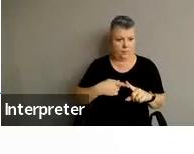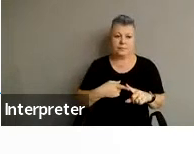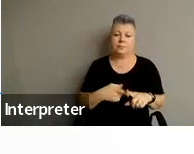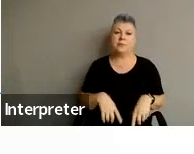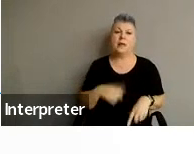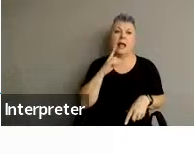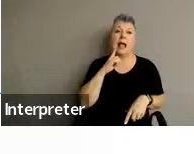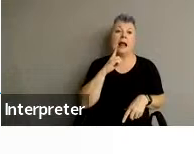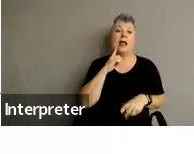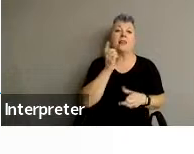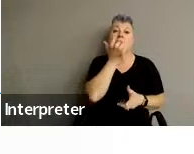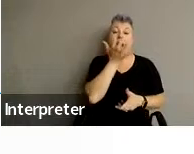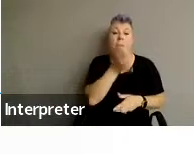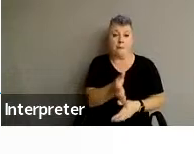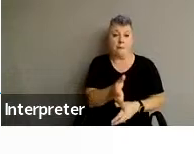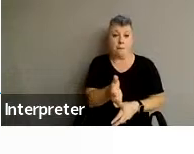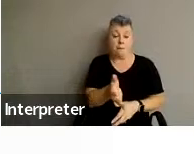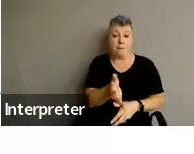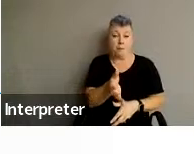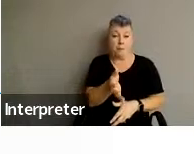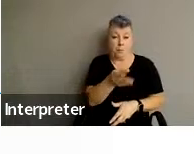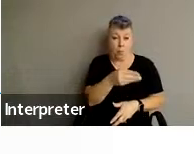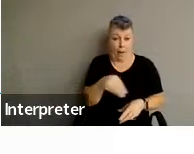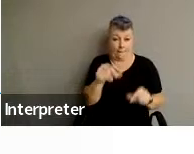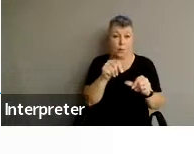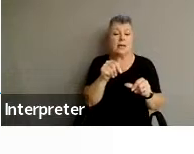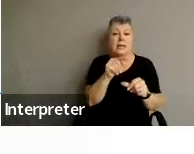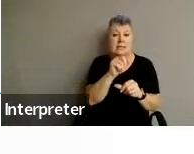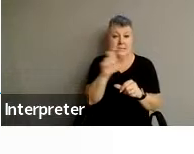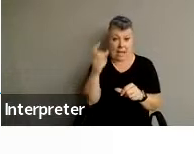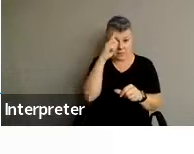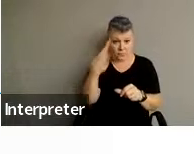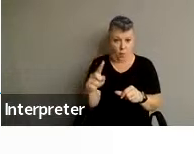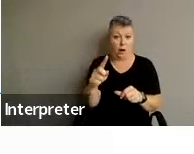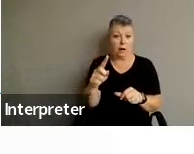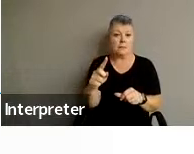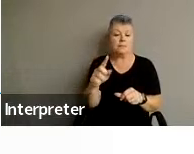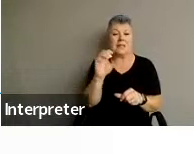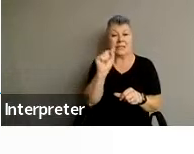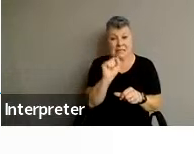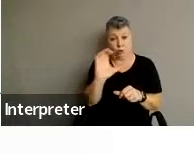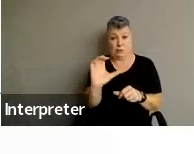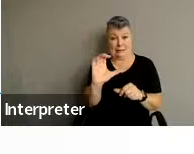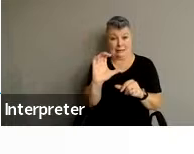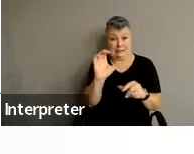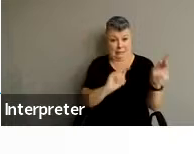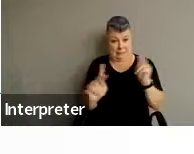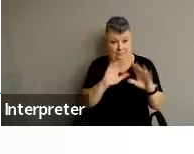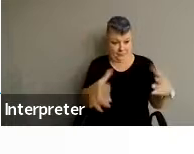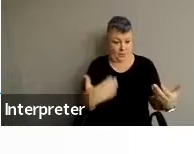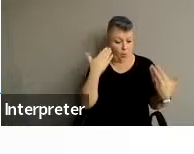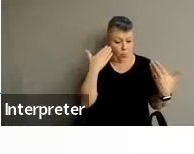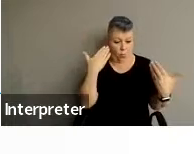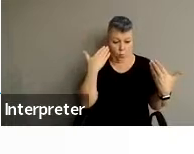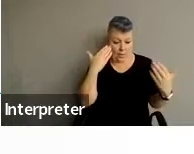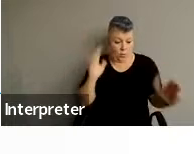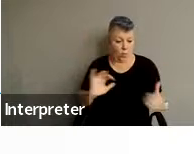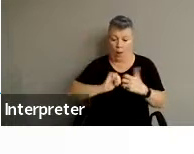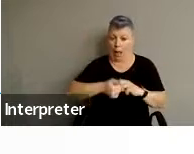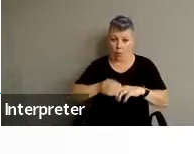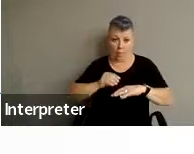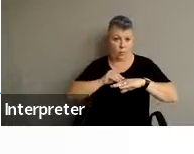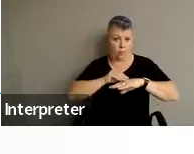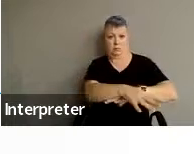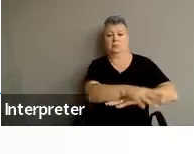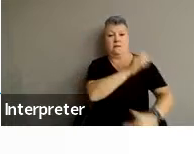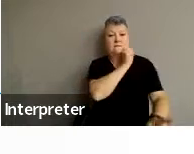for seniors that we truly don't know the fiscal impact that these Senate bills are going to have on our St. Louis County districts